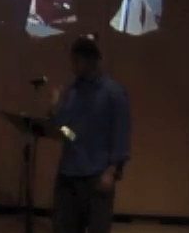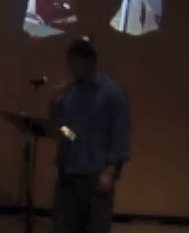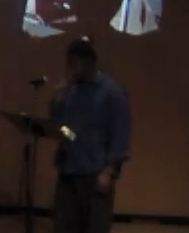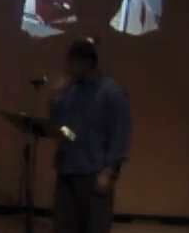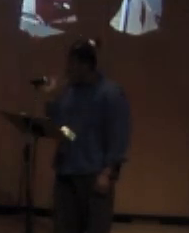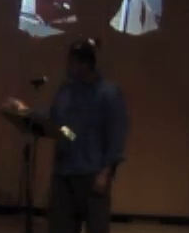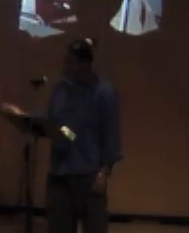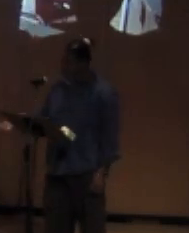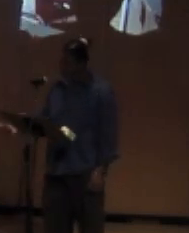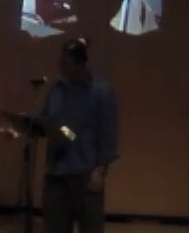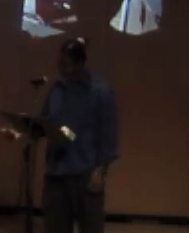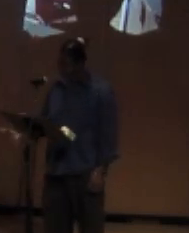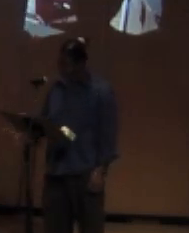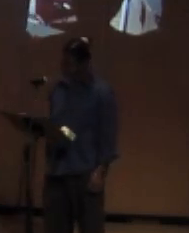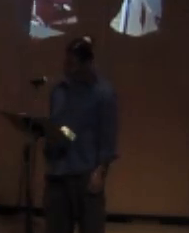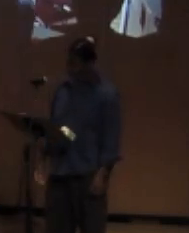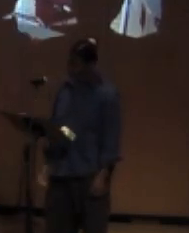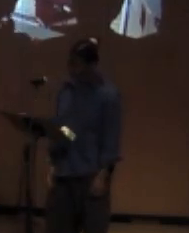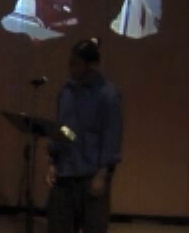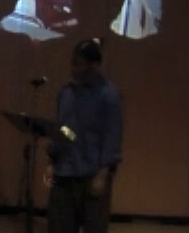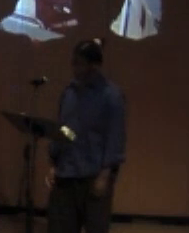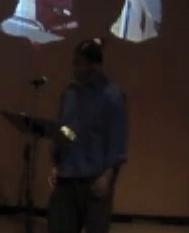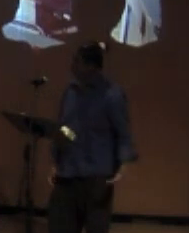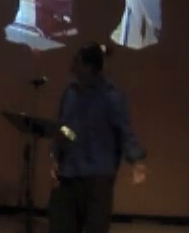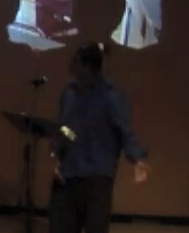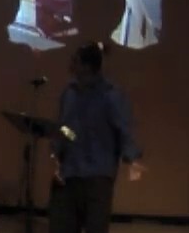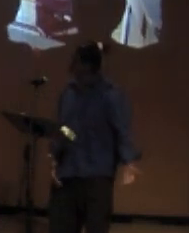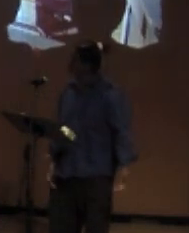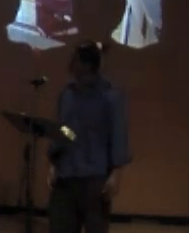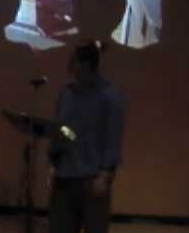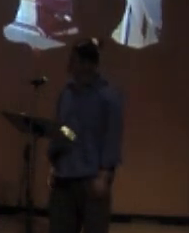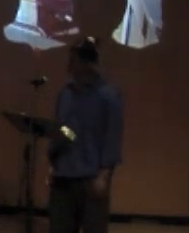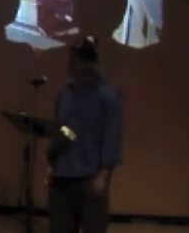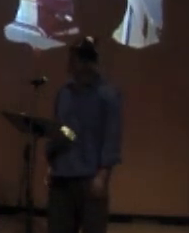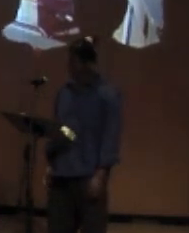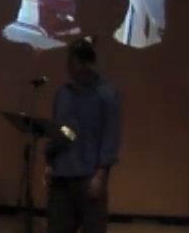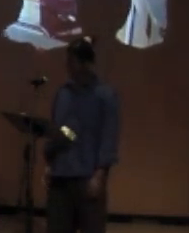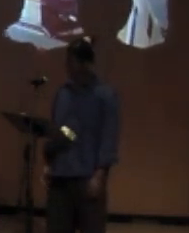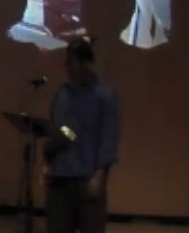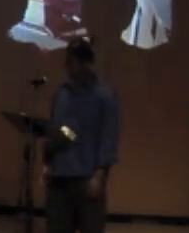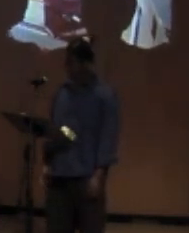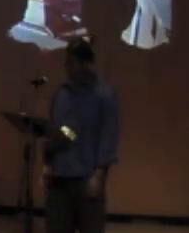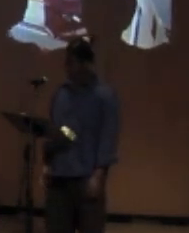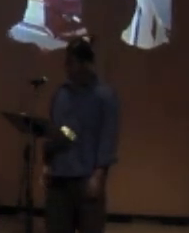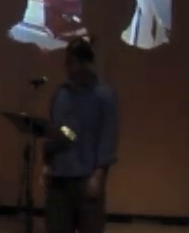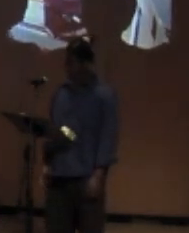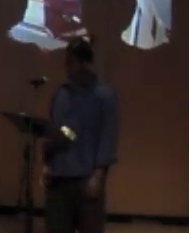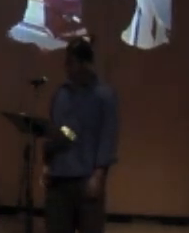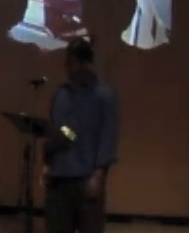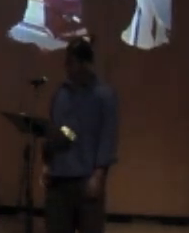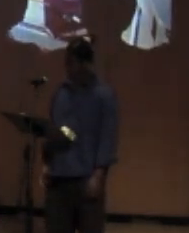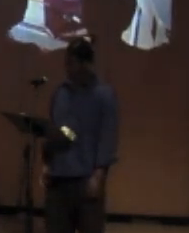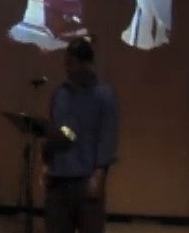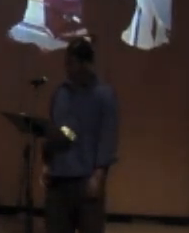then can't you come with me oh she stands there and looks down